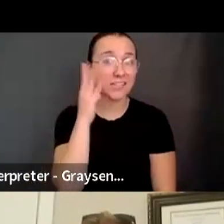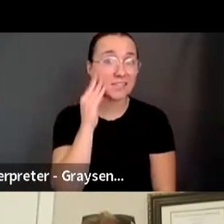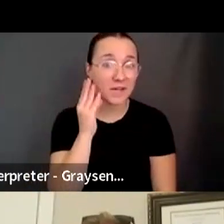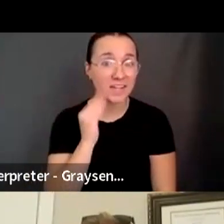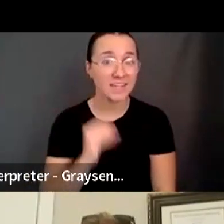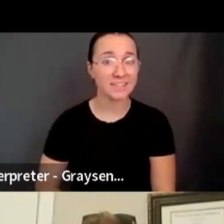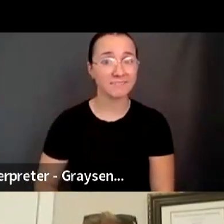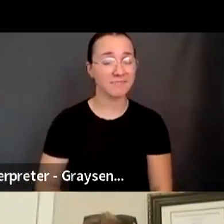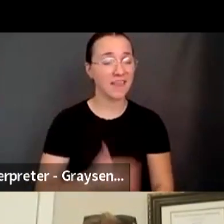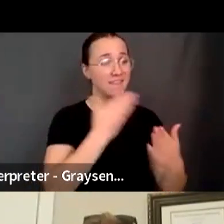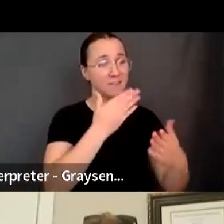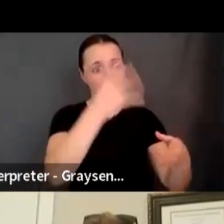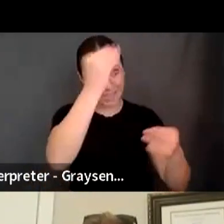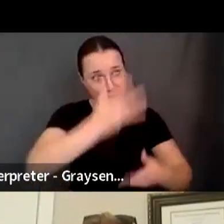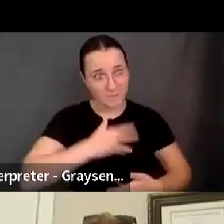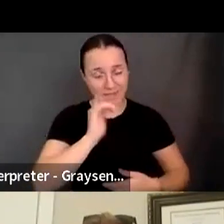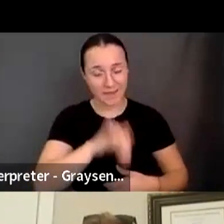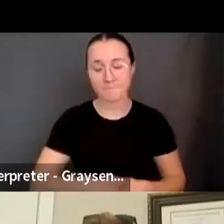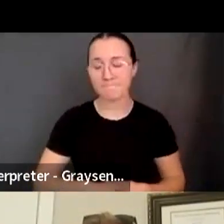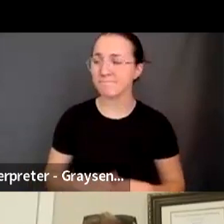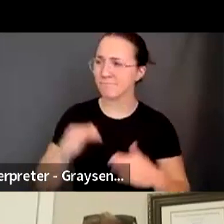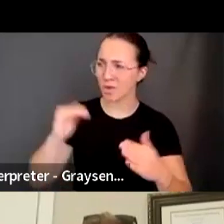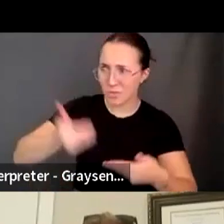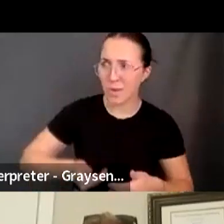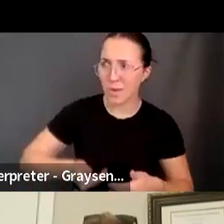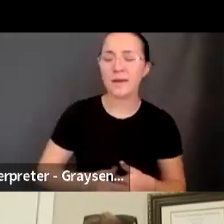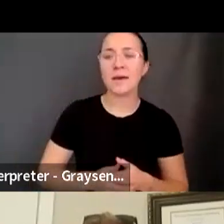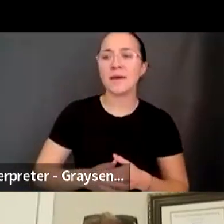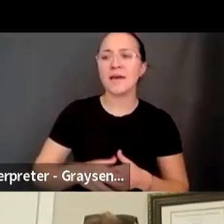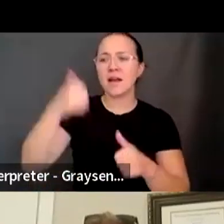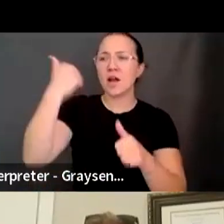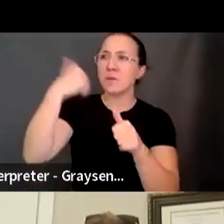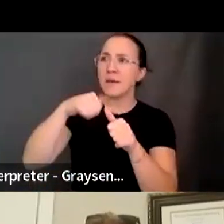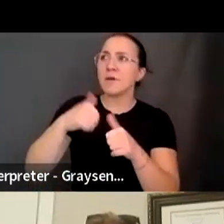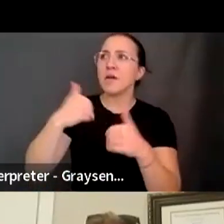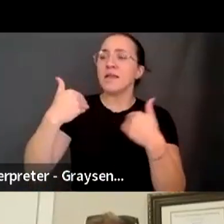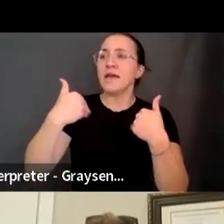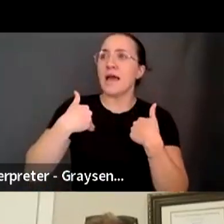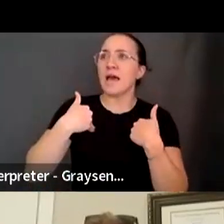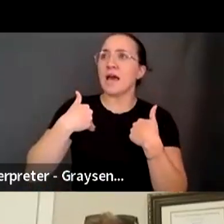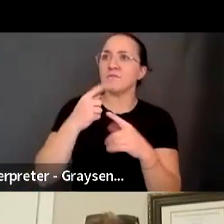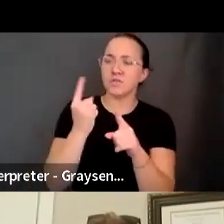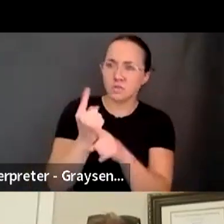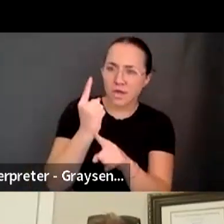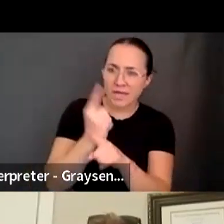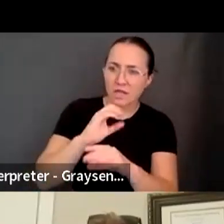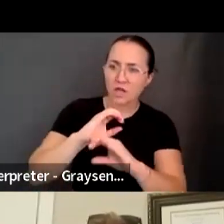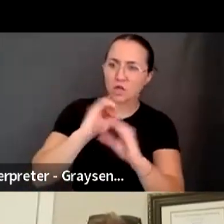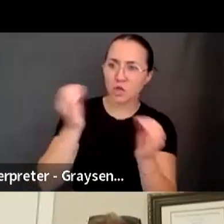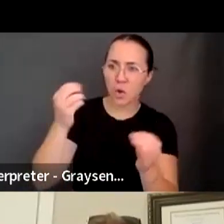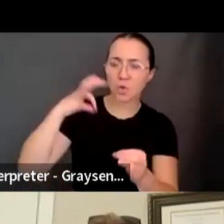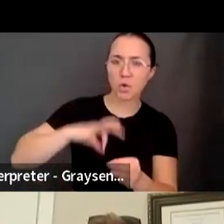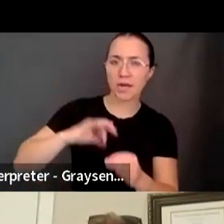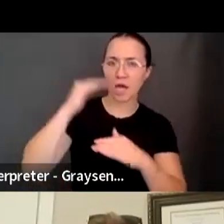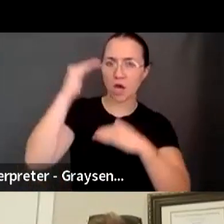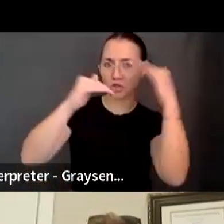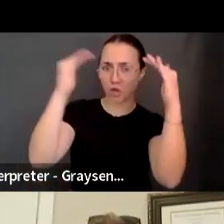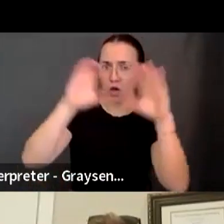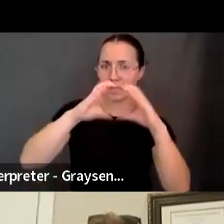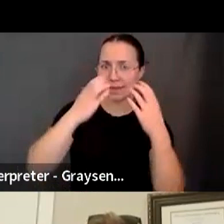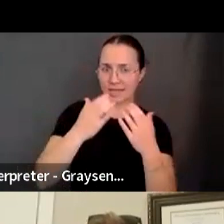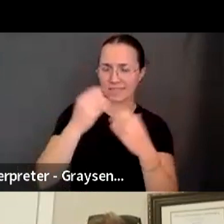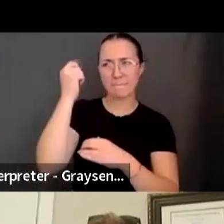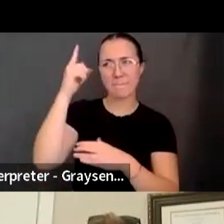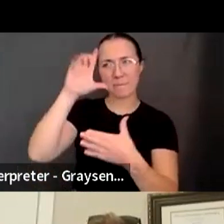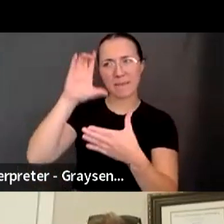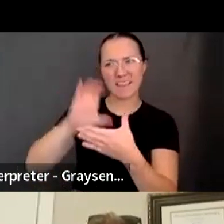Very welcome. And from what I remember, they've got the regular non-credit adult courses, but I believe they also have some